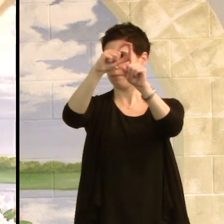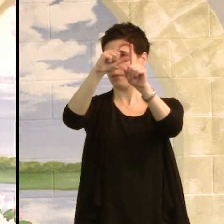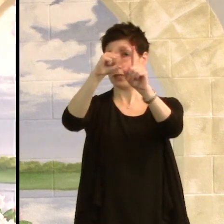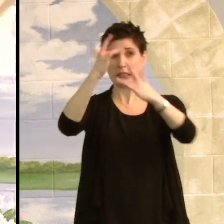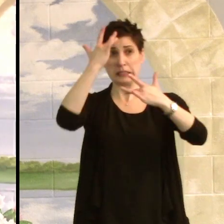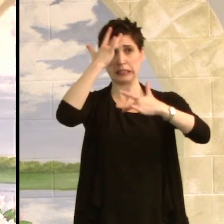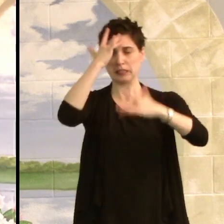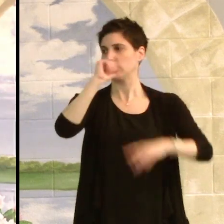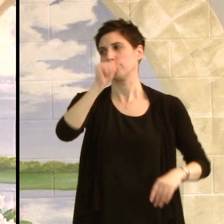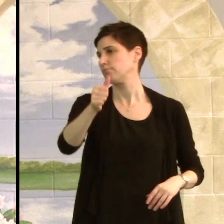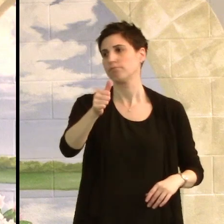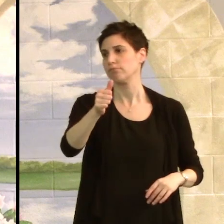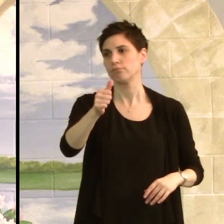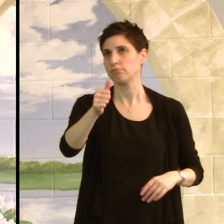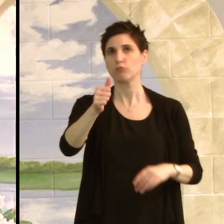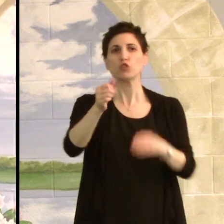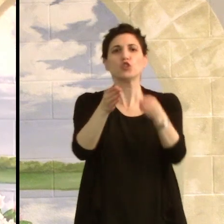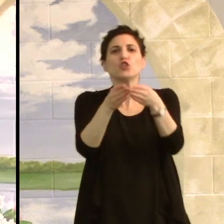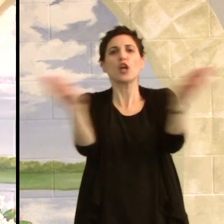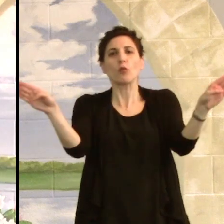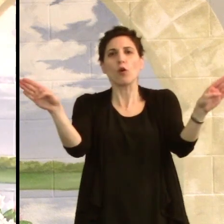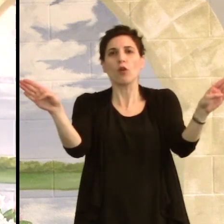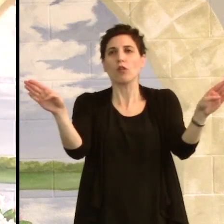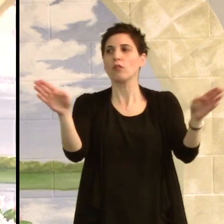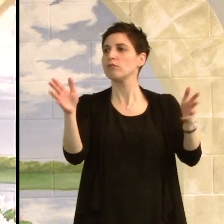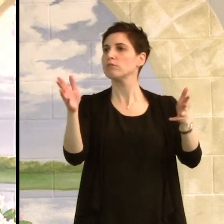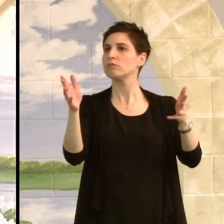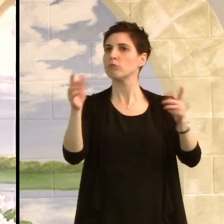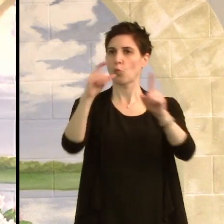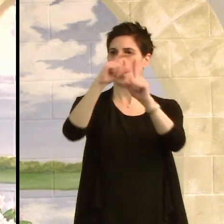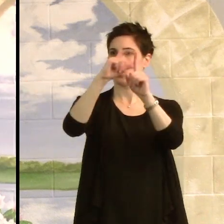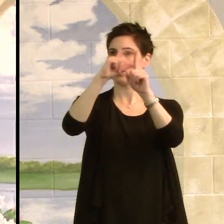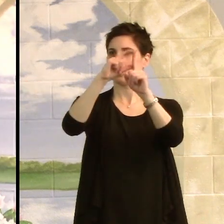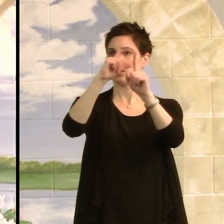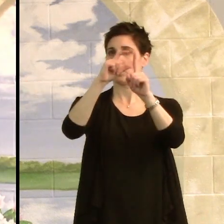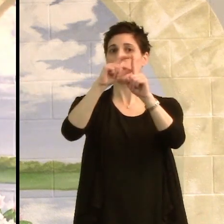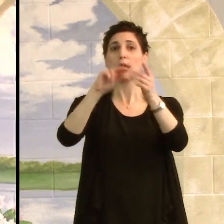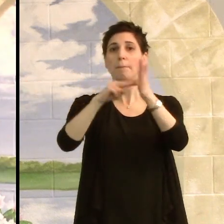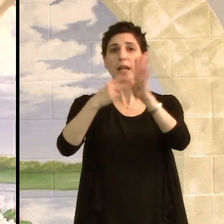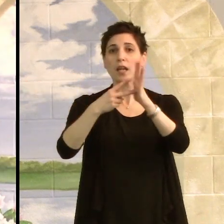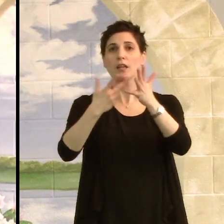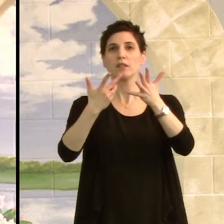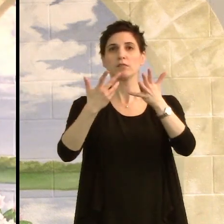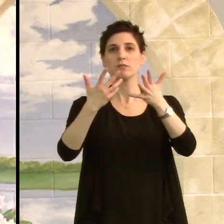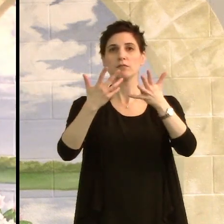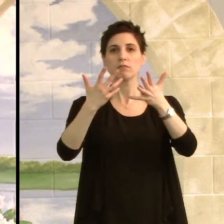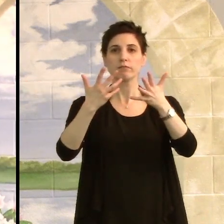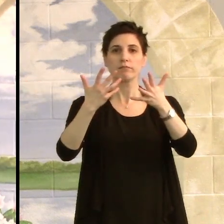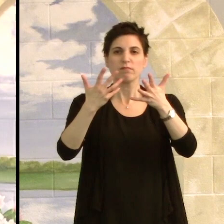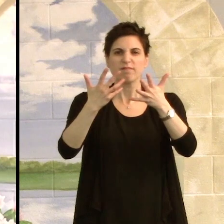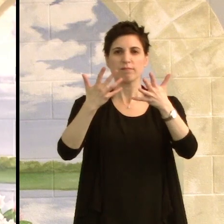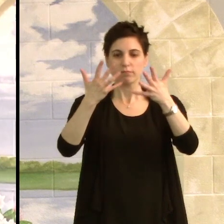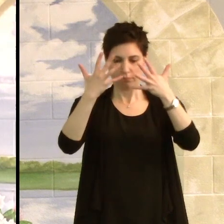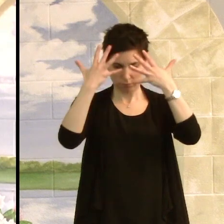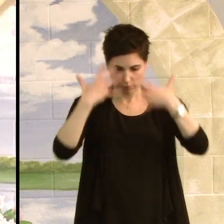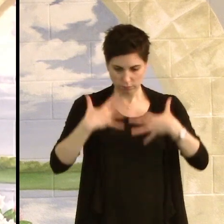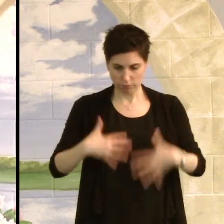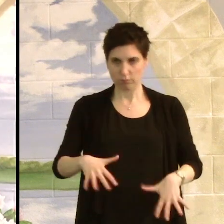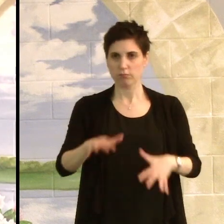overall general term that describes a wide range of symptoms and conditions.